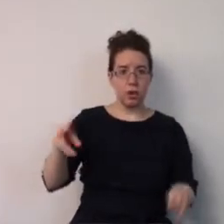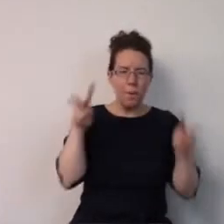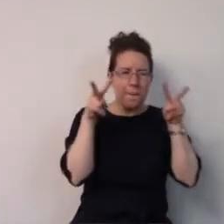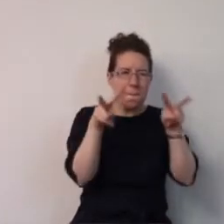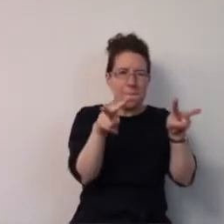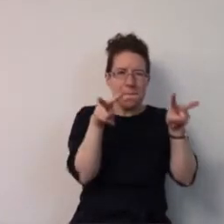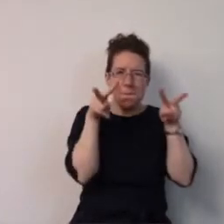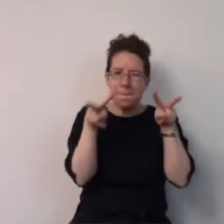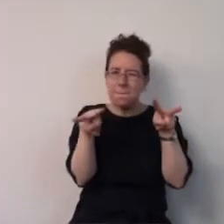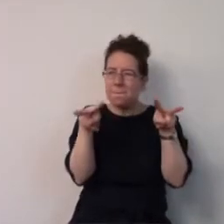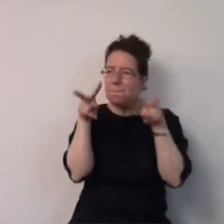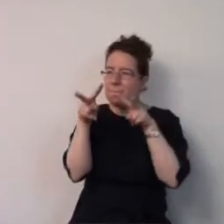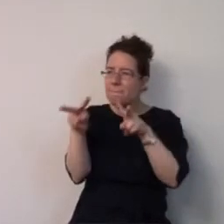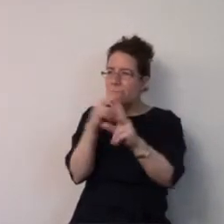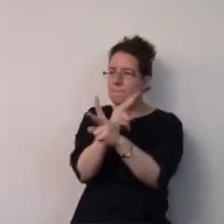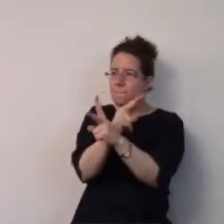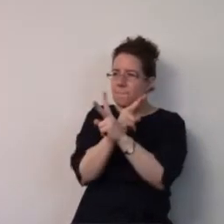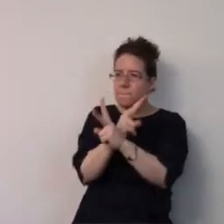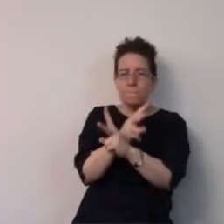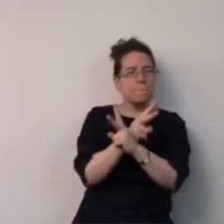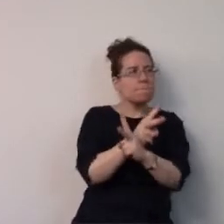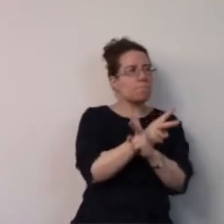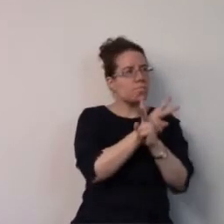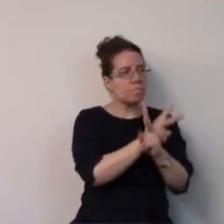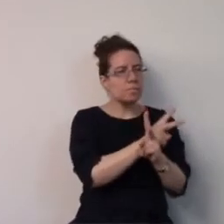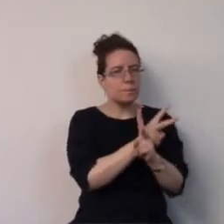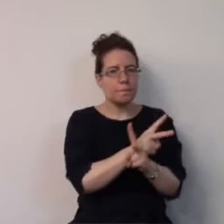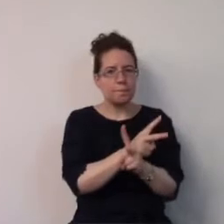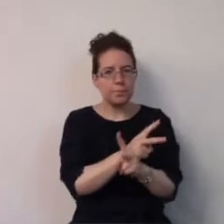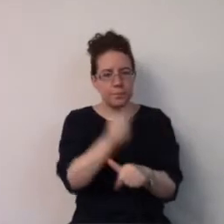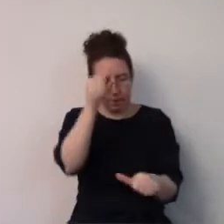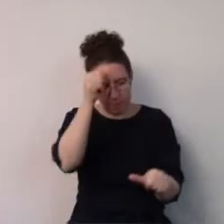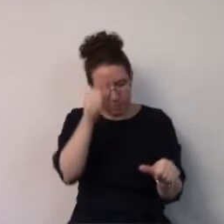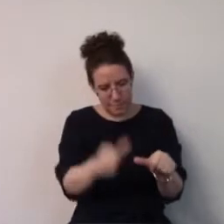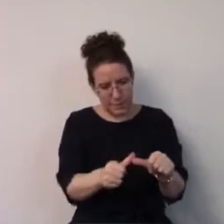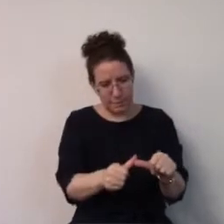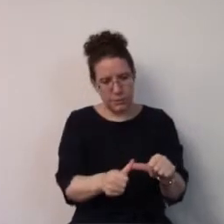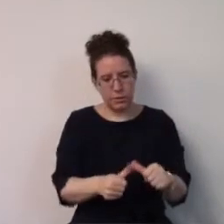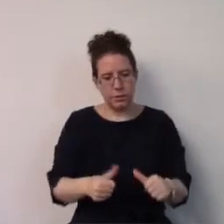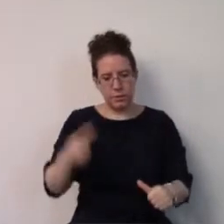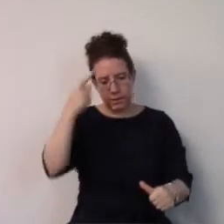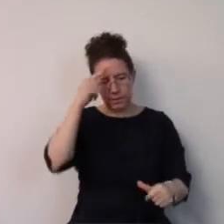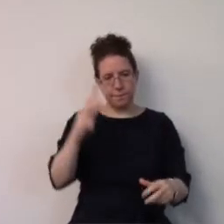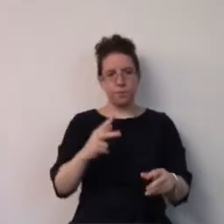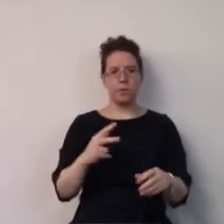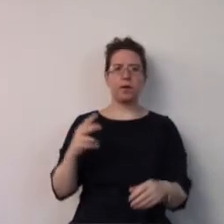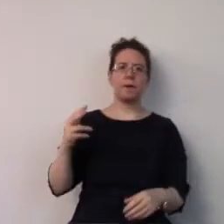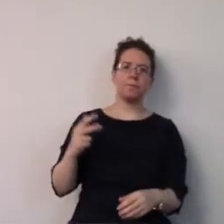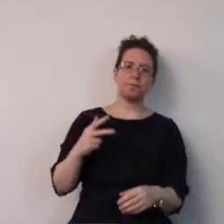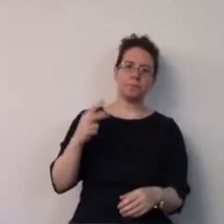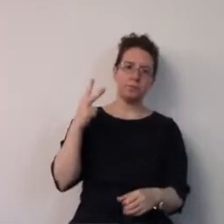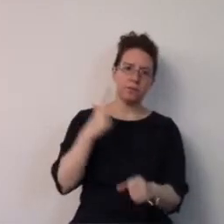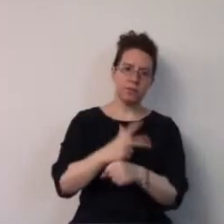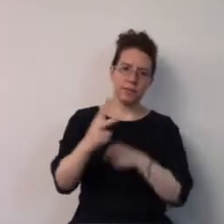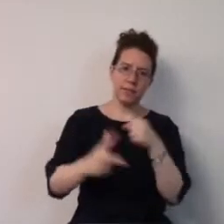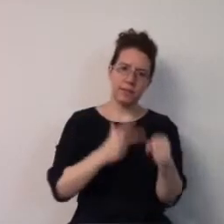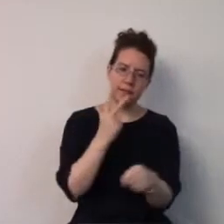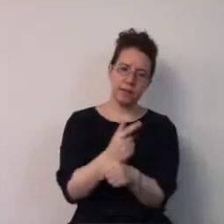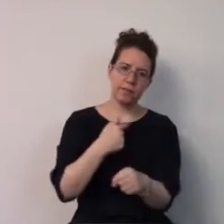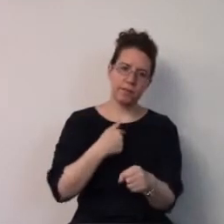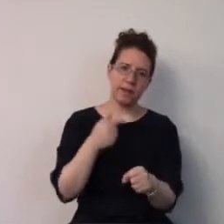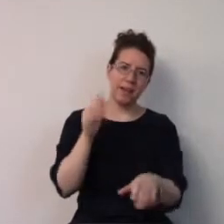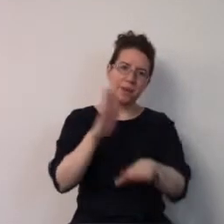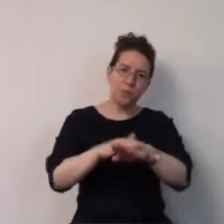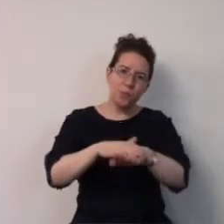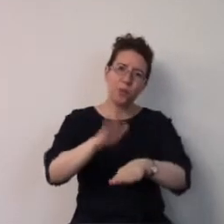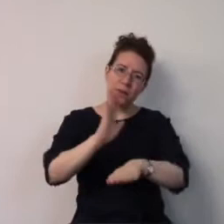warn everyone, night and day, with tears, begging and pleading. Don't be caught off